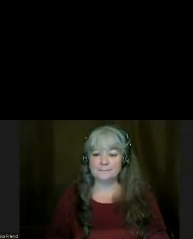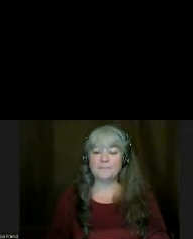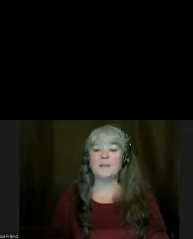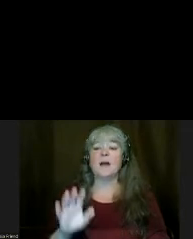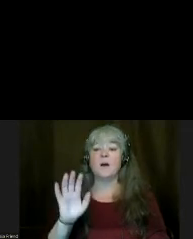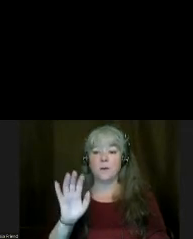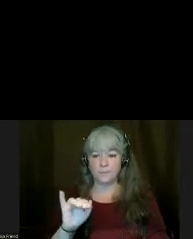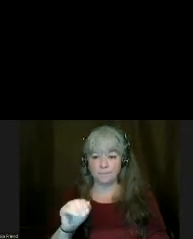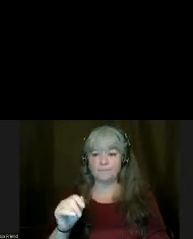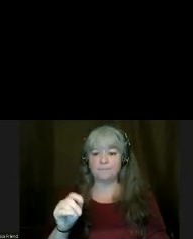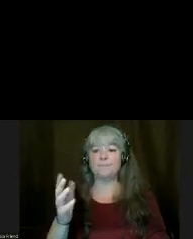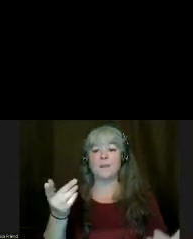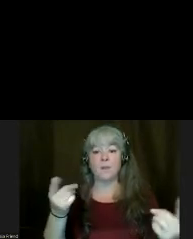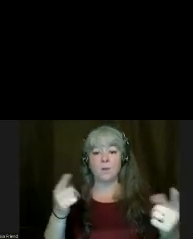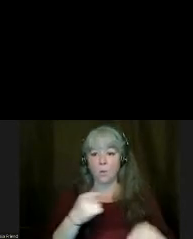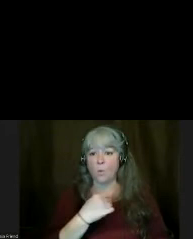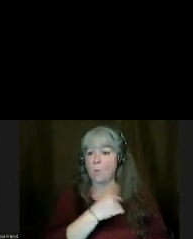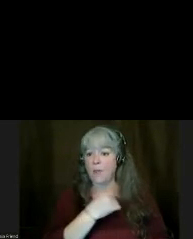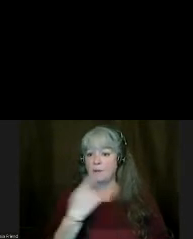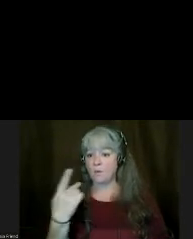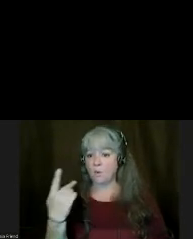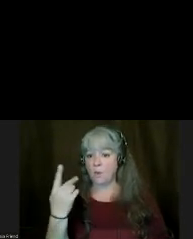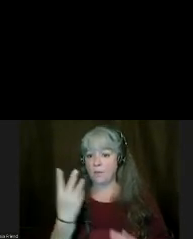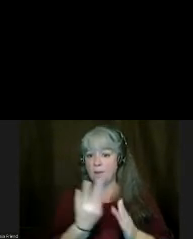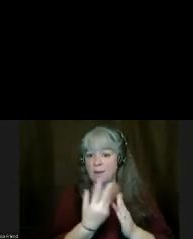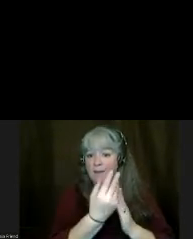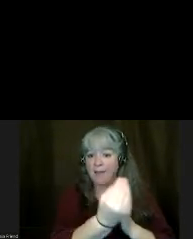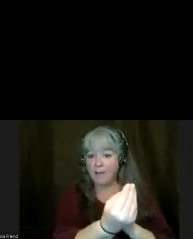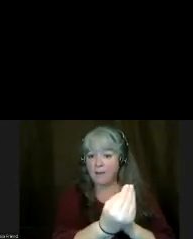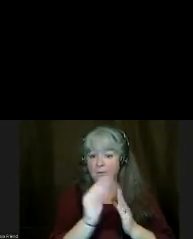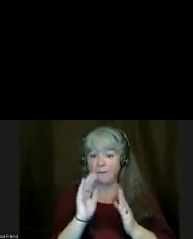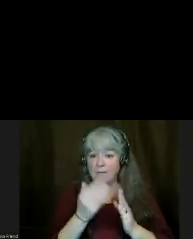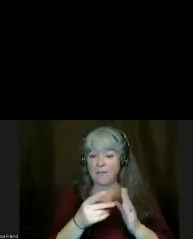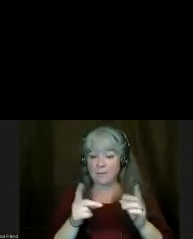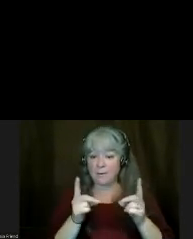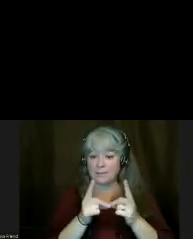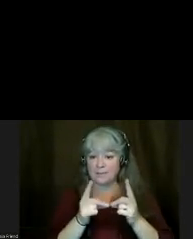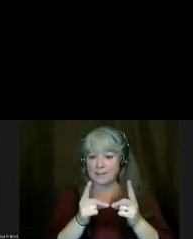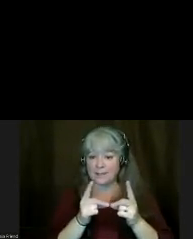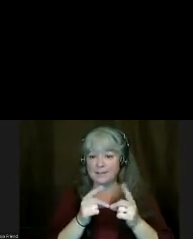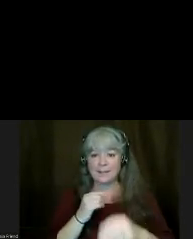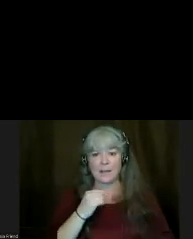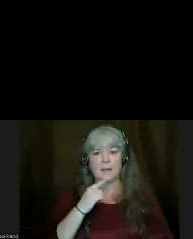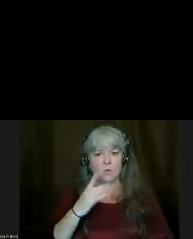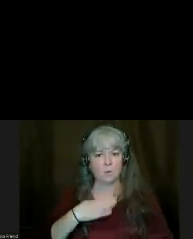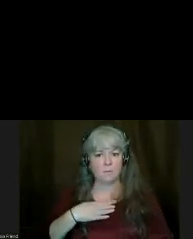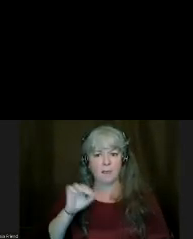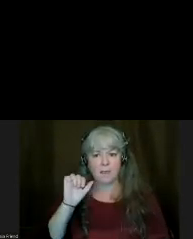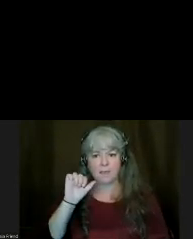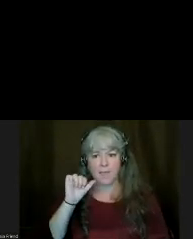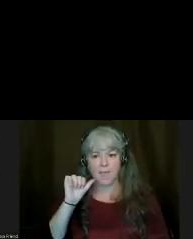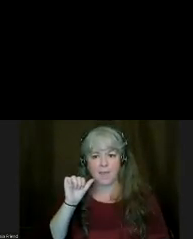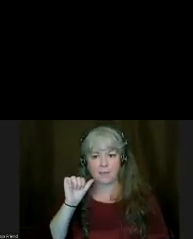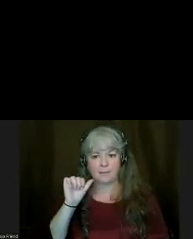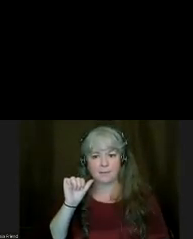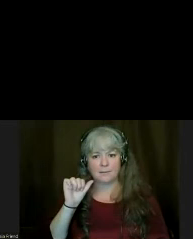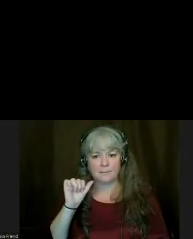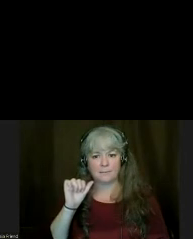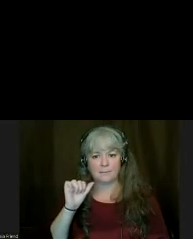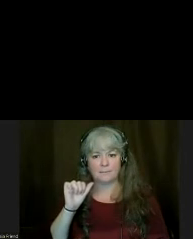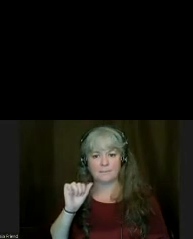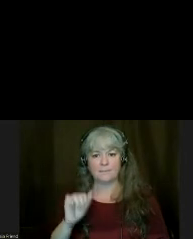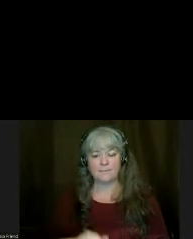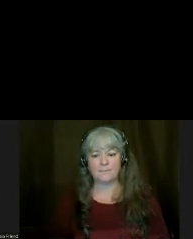when we went out on a blind date, I told my aunt, we went to the